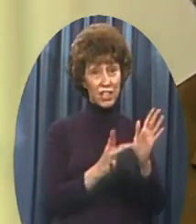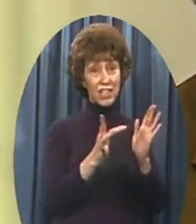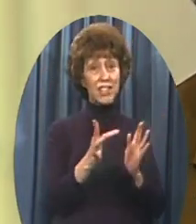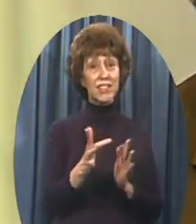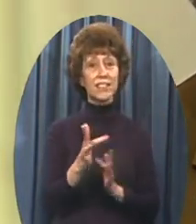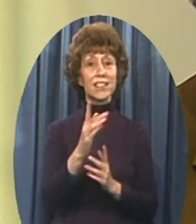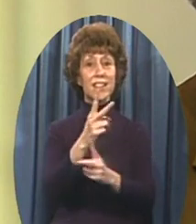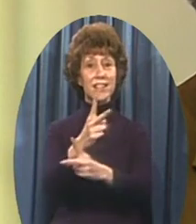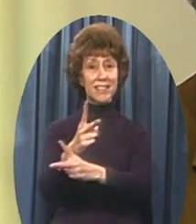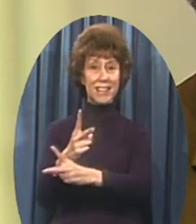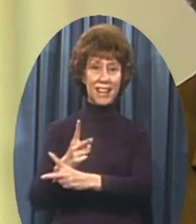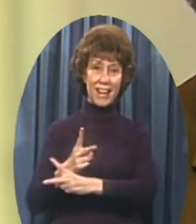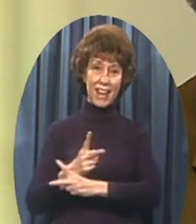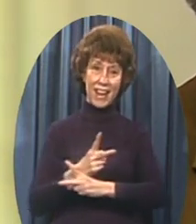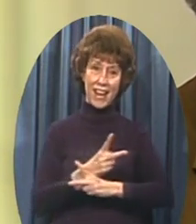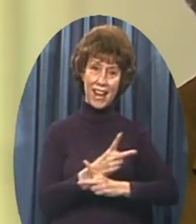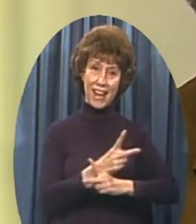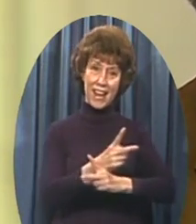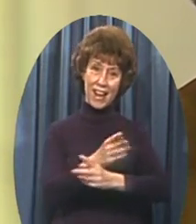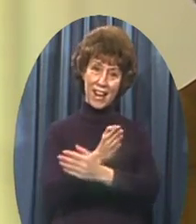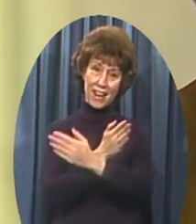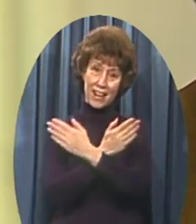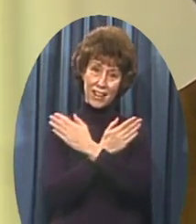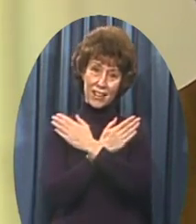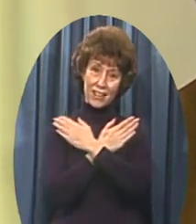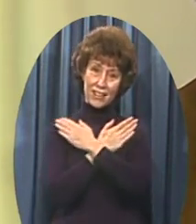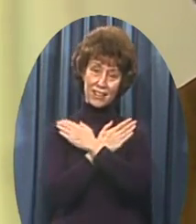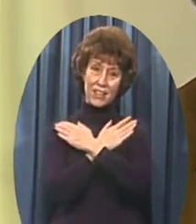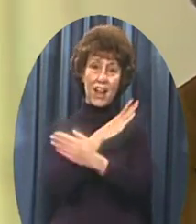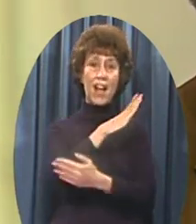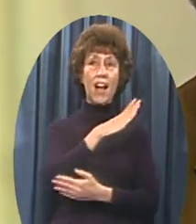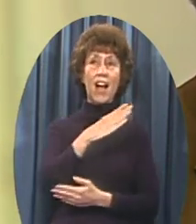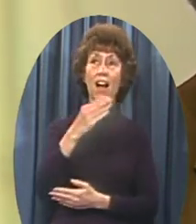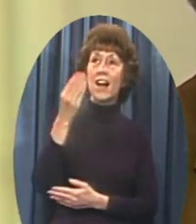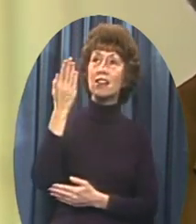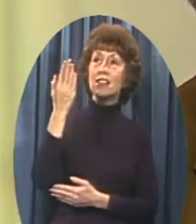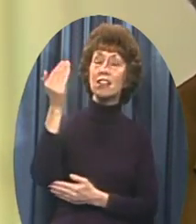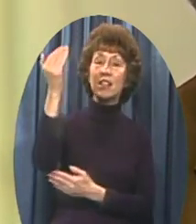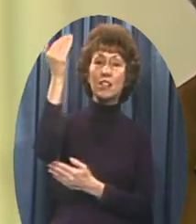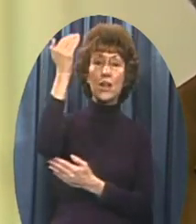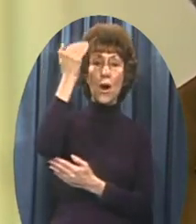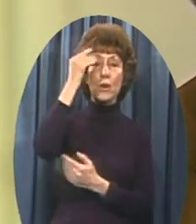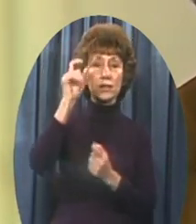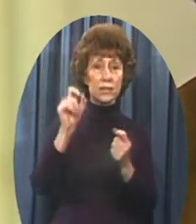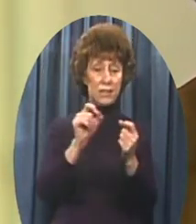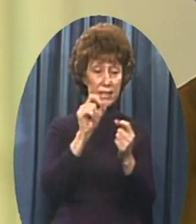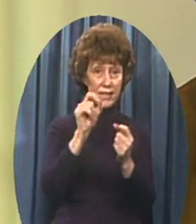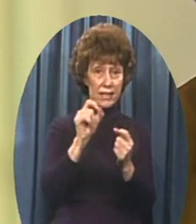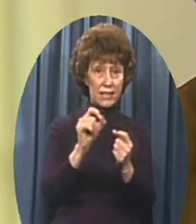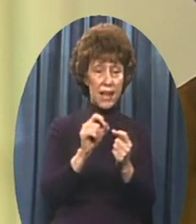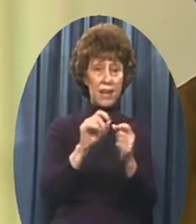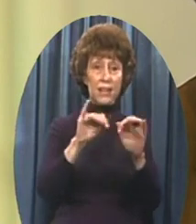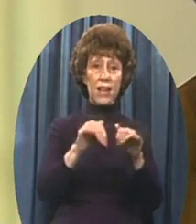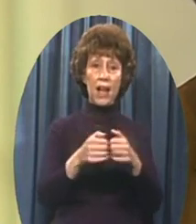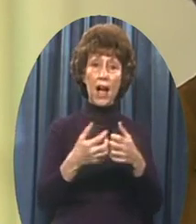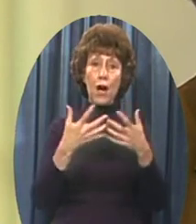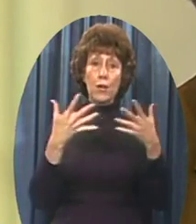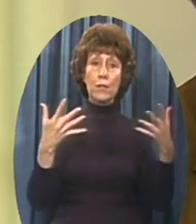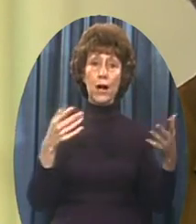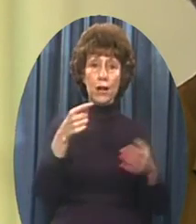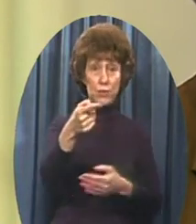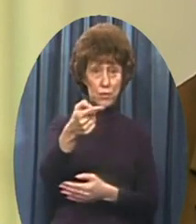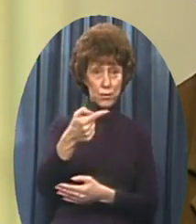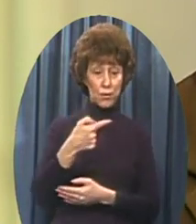Jesus cares, and he knows just how much we can